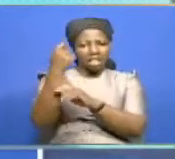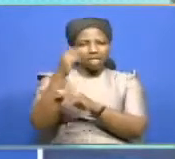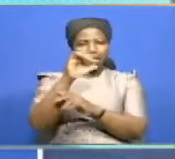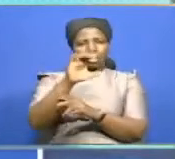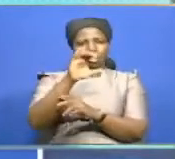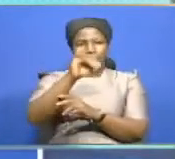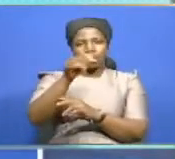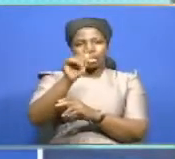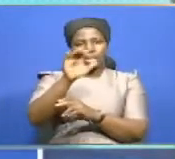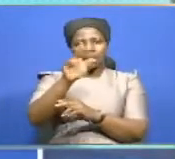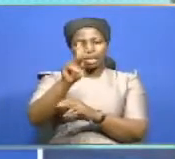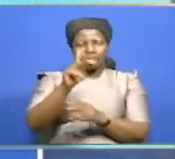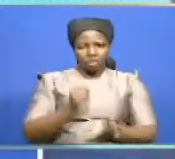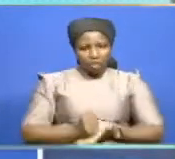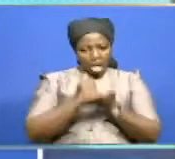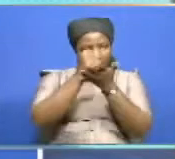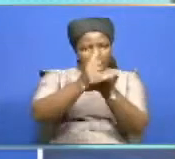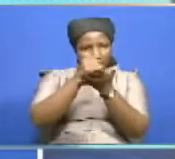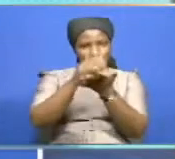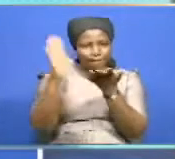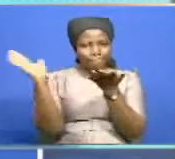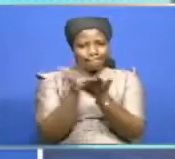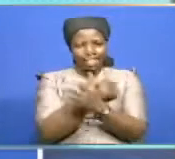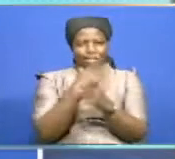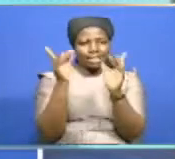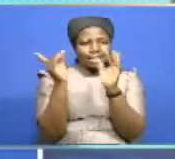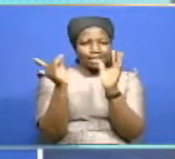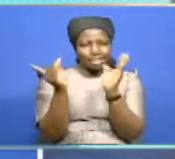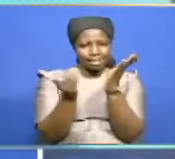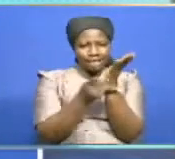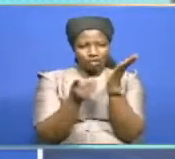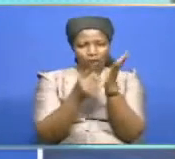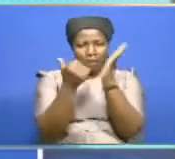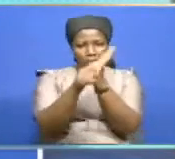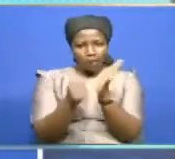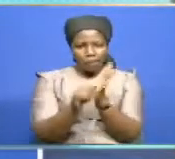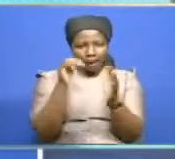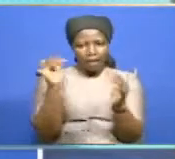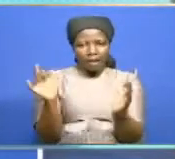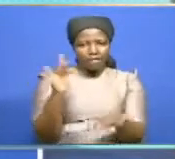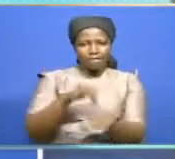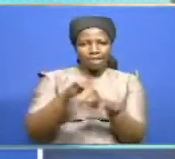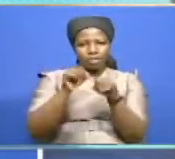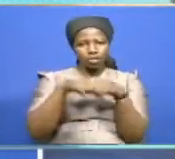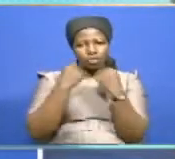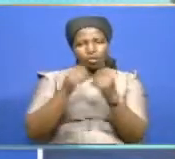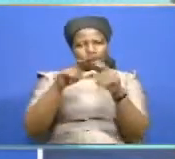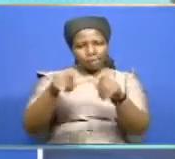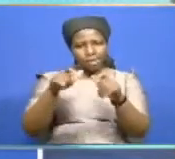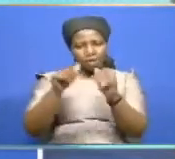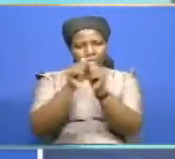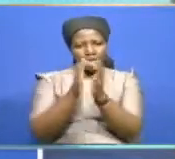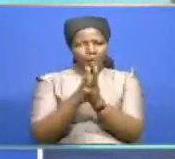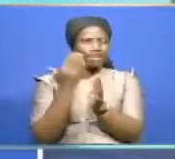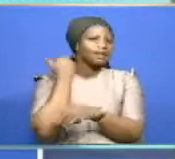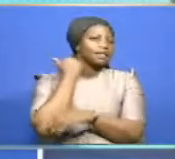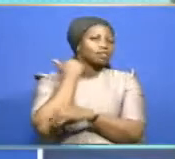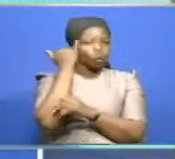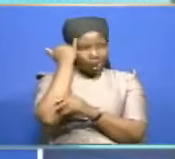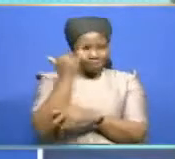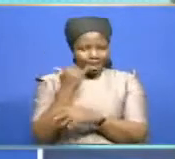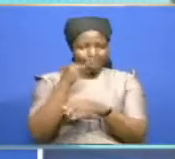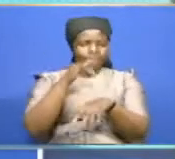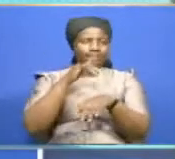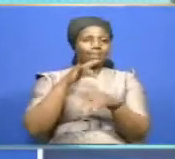help fight emerging digital gangs, advancing social media vigilantism and criminal ideologies. Speaking at the Directorate of